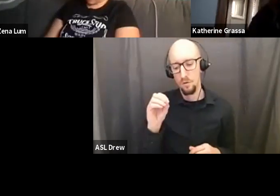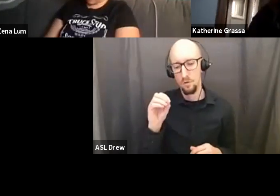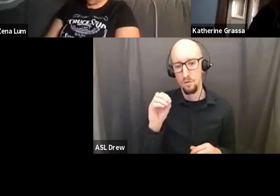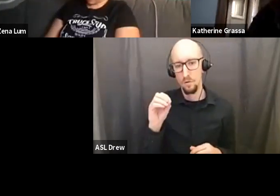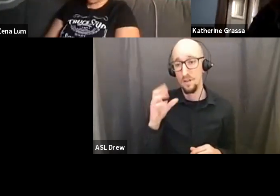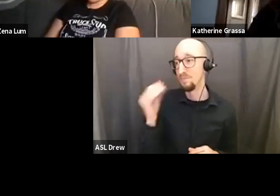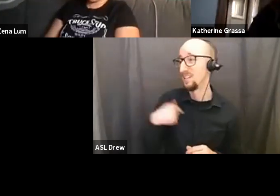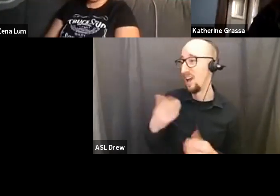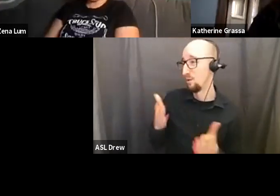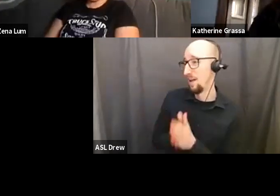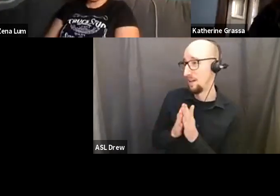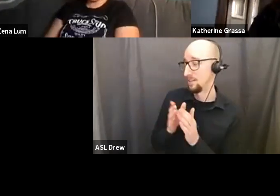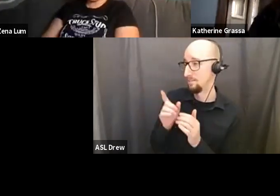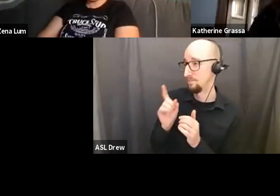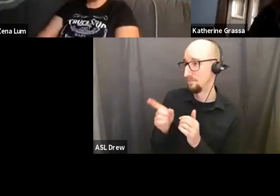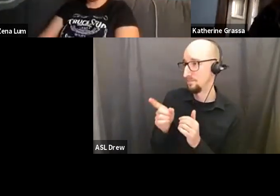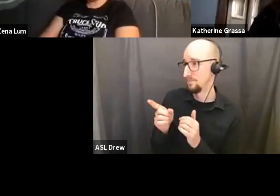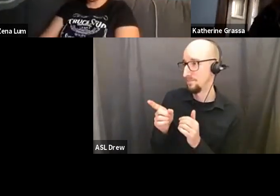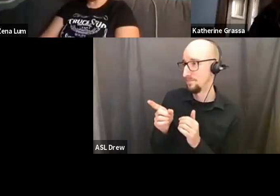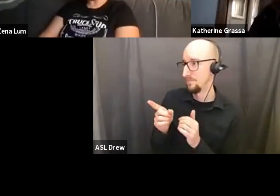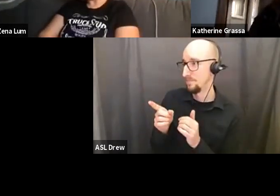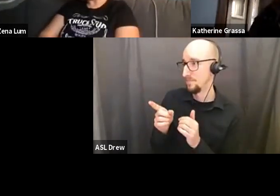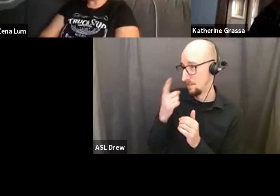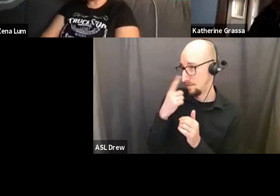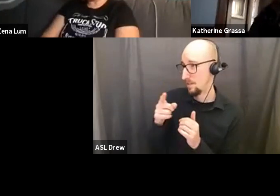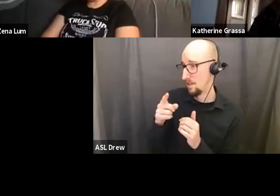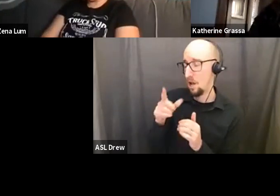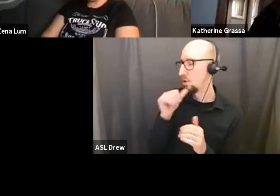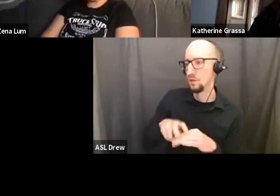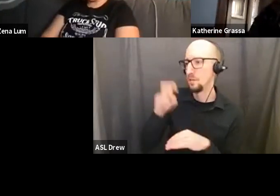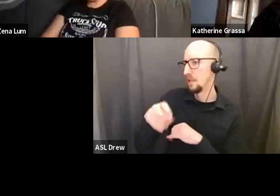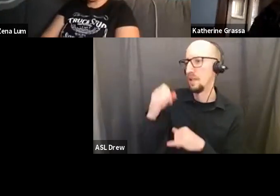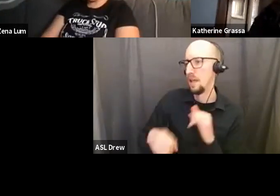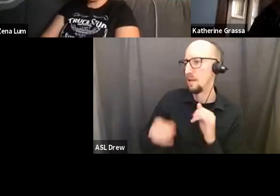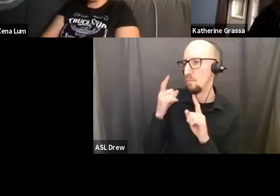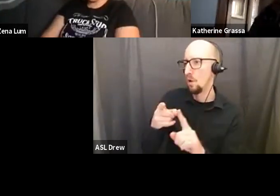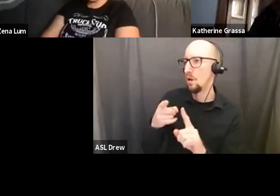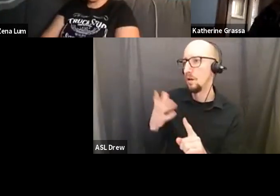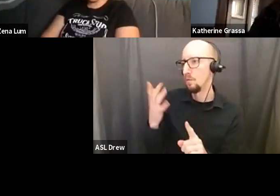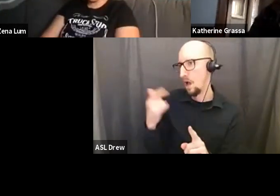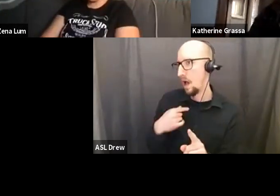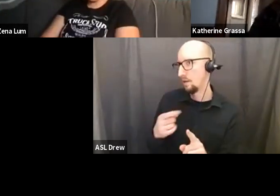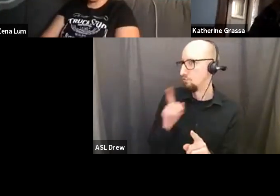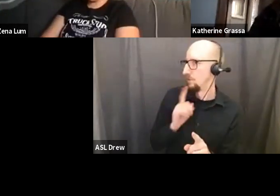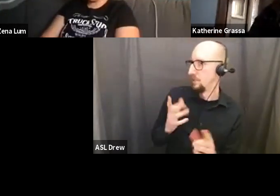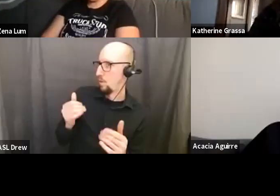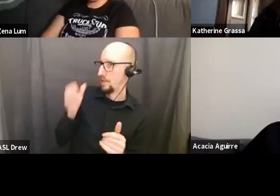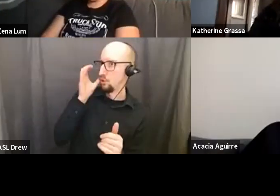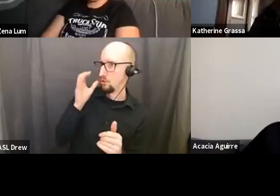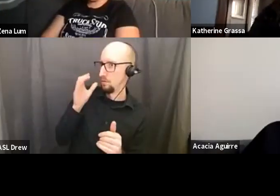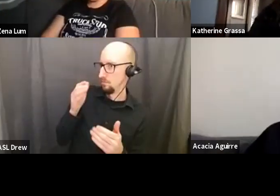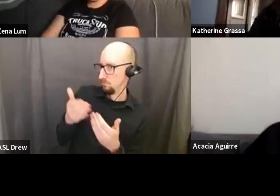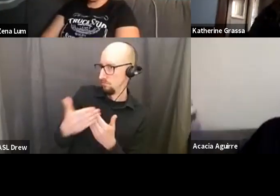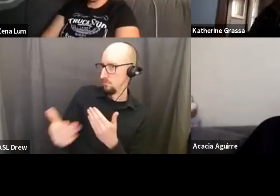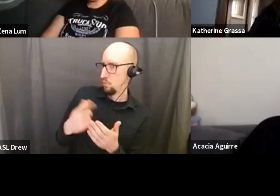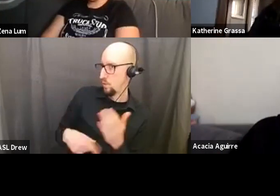I'm actually going to ask, could you, don't skip to the last point, if you could, because I really want to hear the rest of what you have to say.